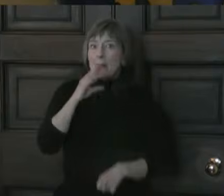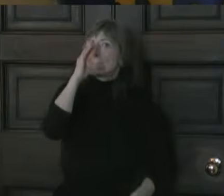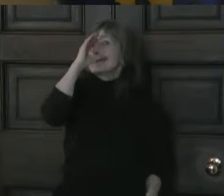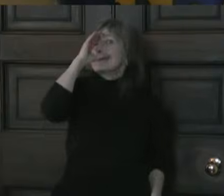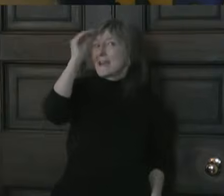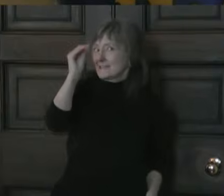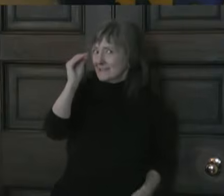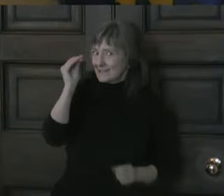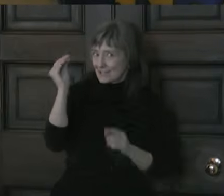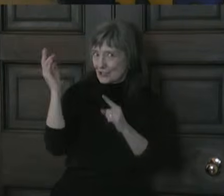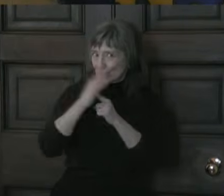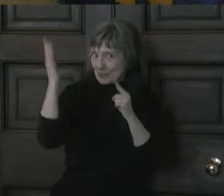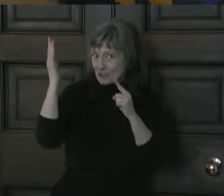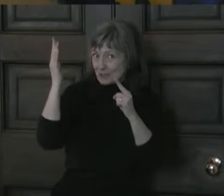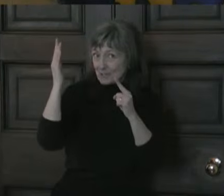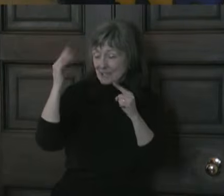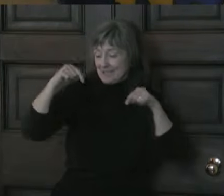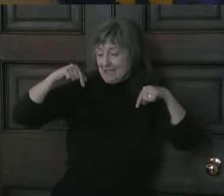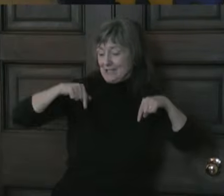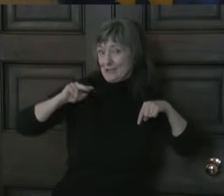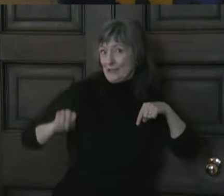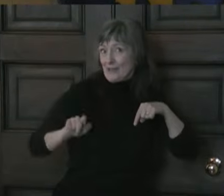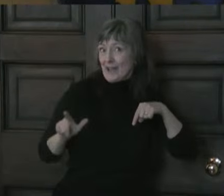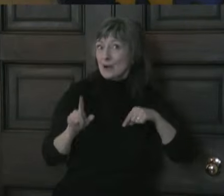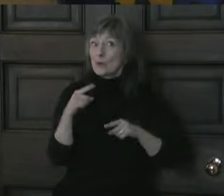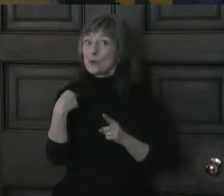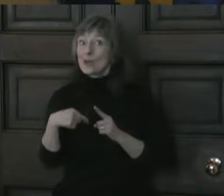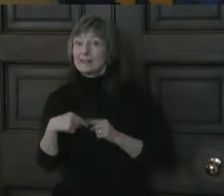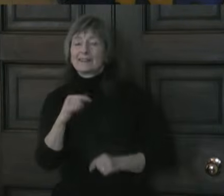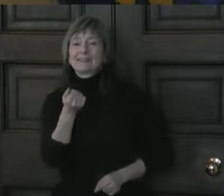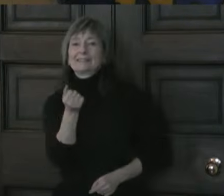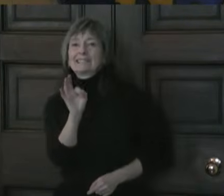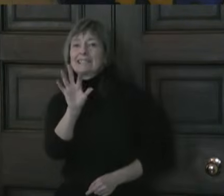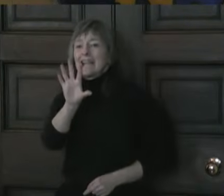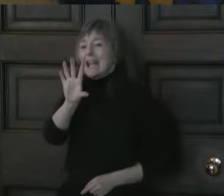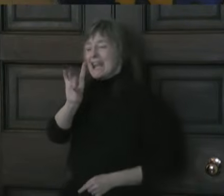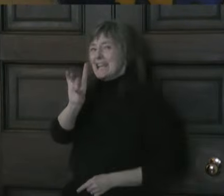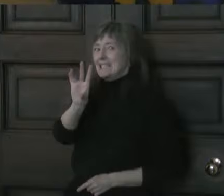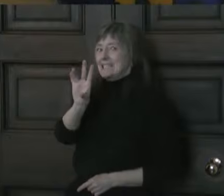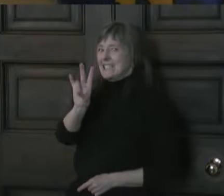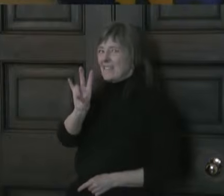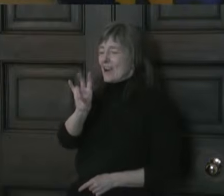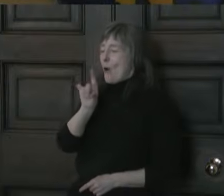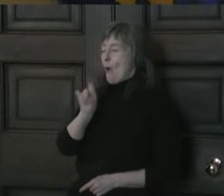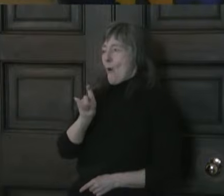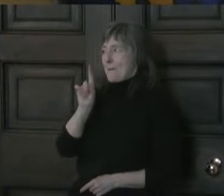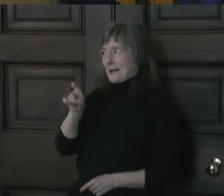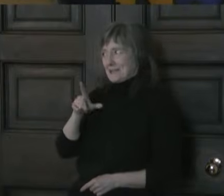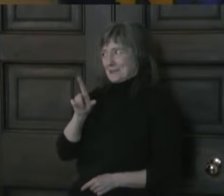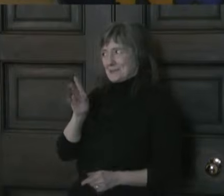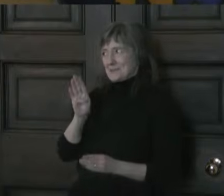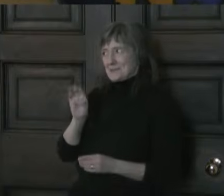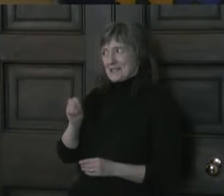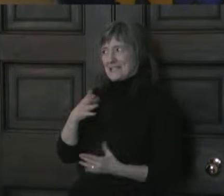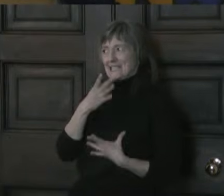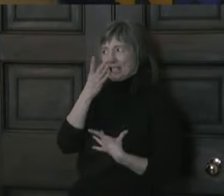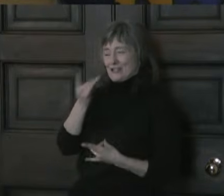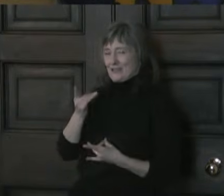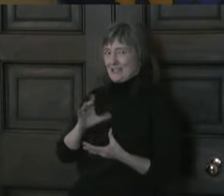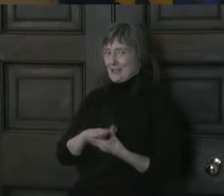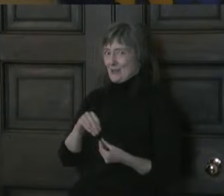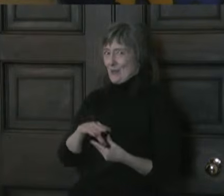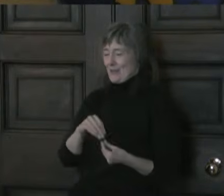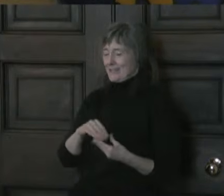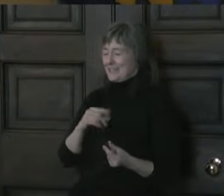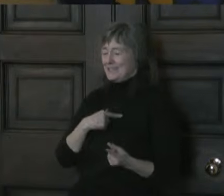men's championship in the province in 1987. That had to be interesting. A proud moment